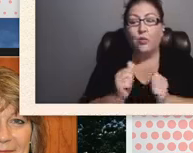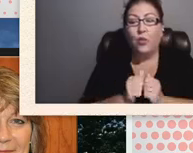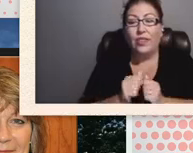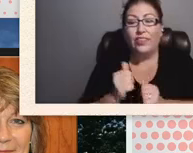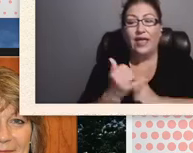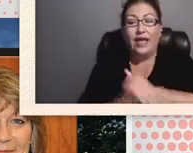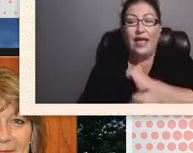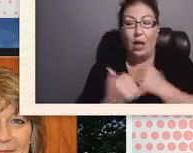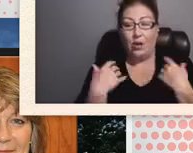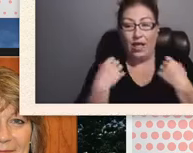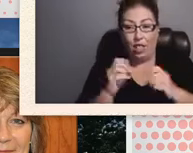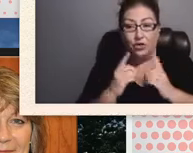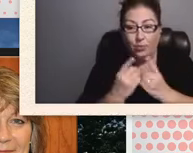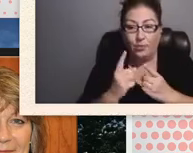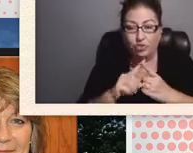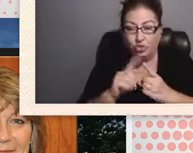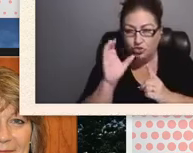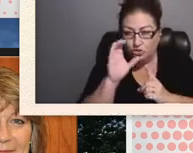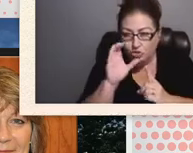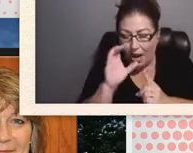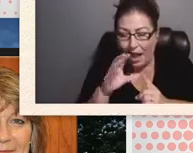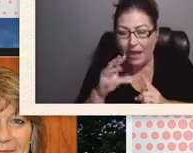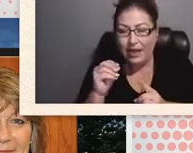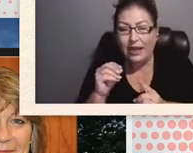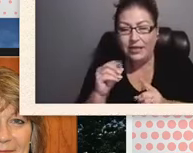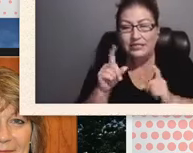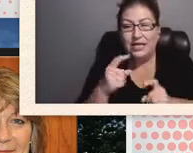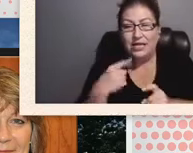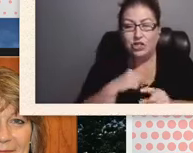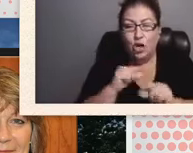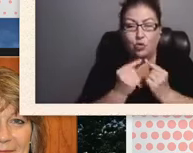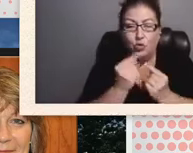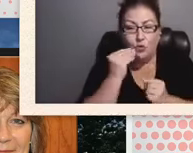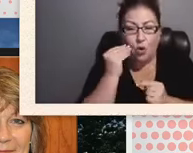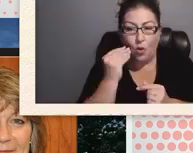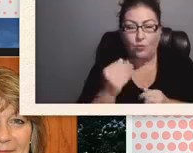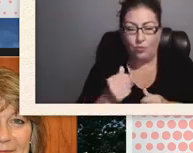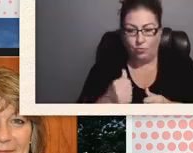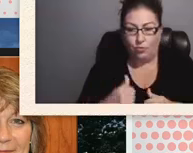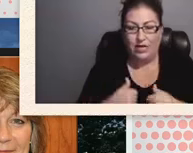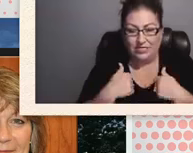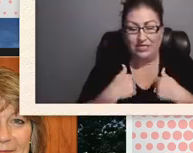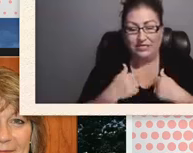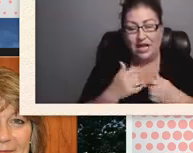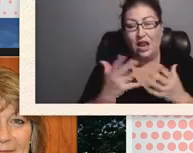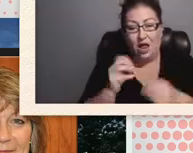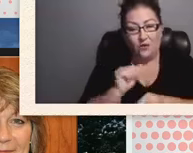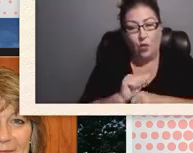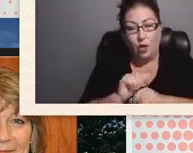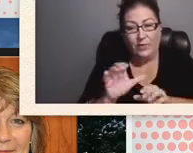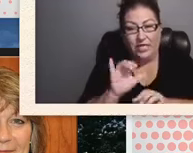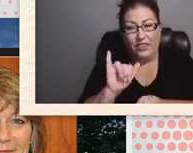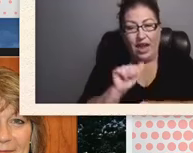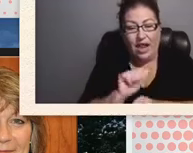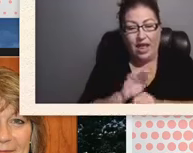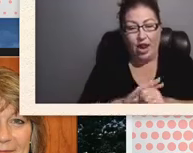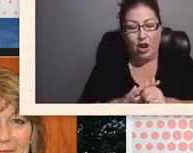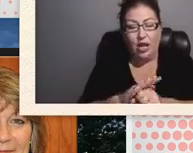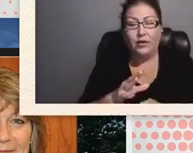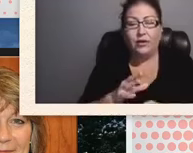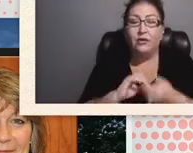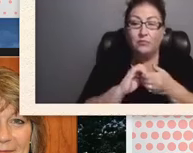departments to track and test our group home residents. A lot of work has been done in that area. Hand in hand with